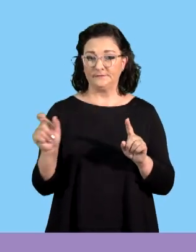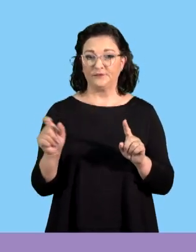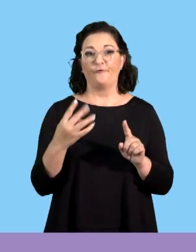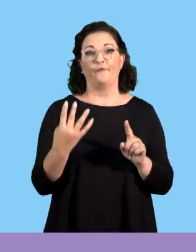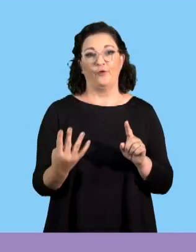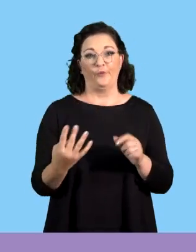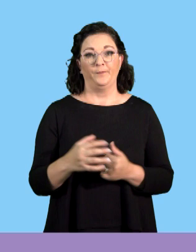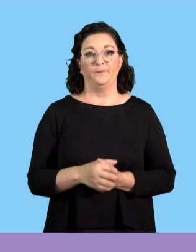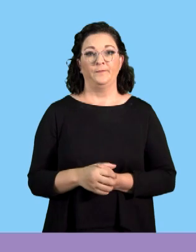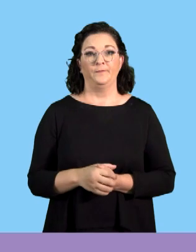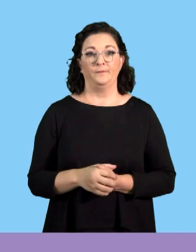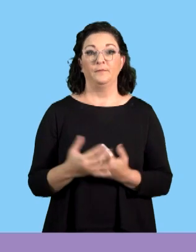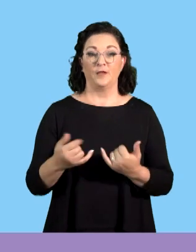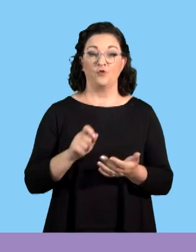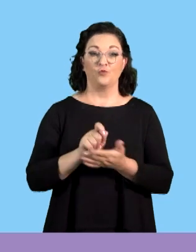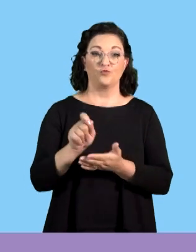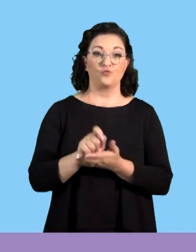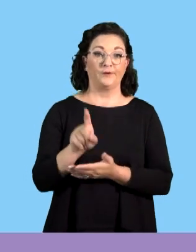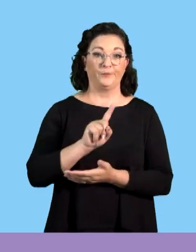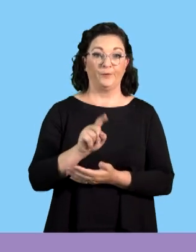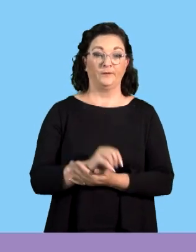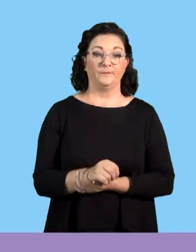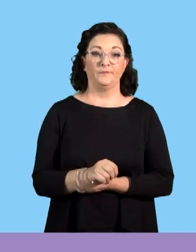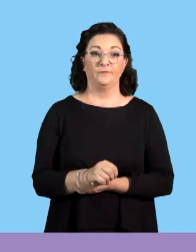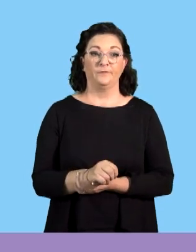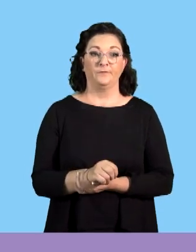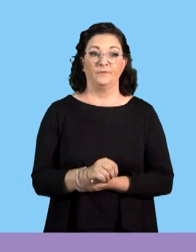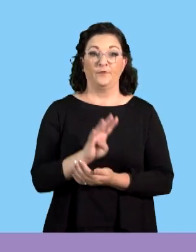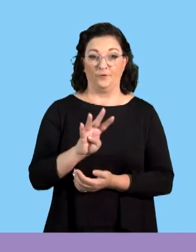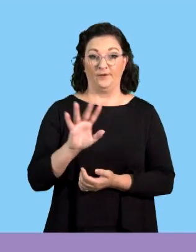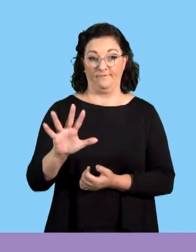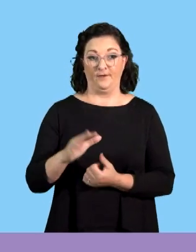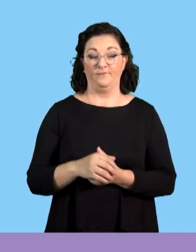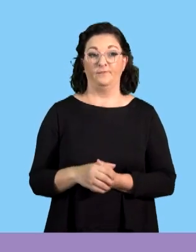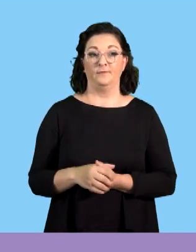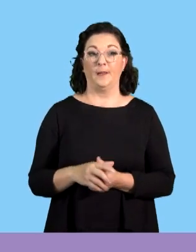places? 1, 2, 3, 4. And now we're going to write our 45.